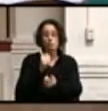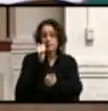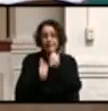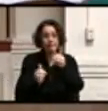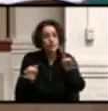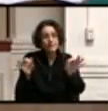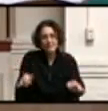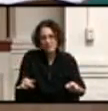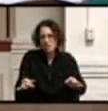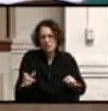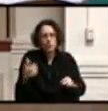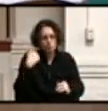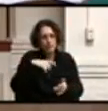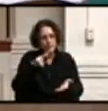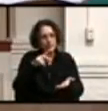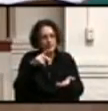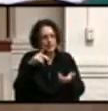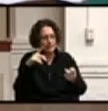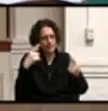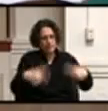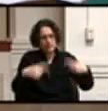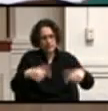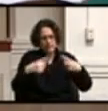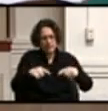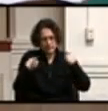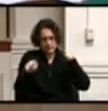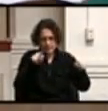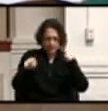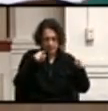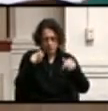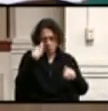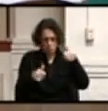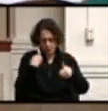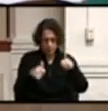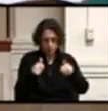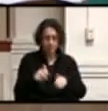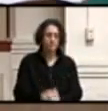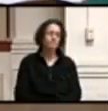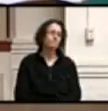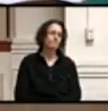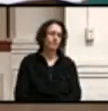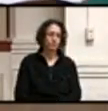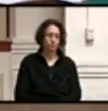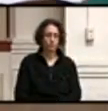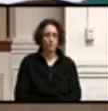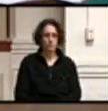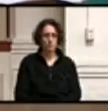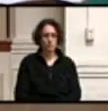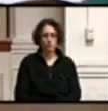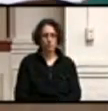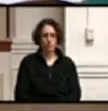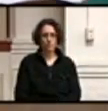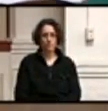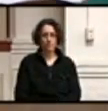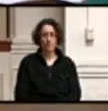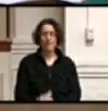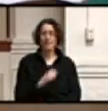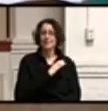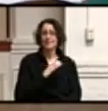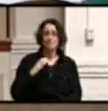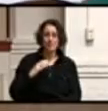addition, you know, some members of the committee have again asked, you know, is this the